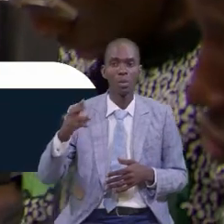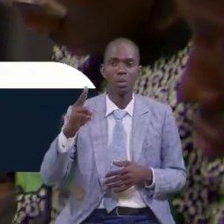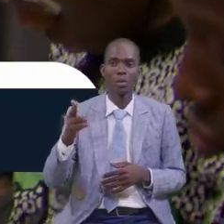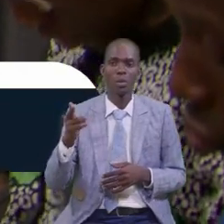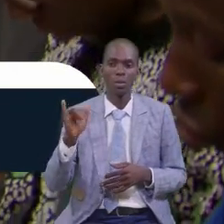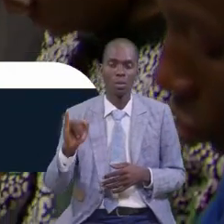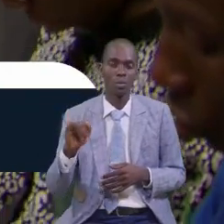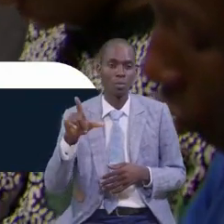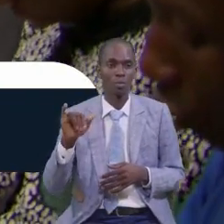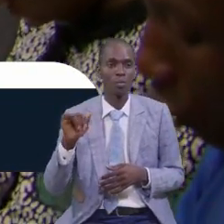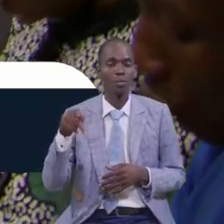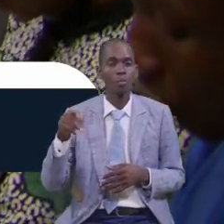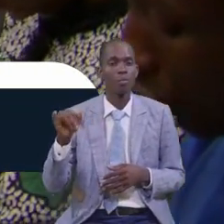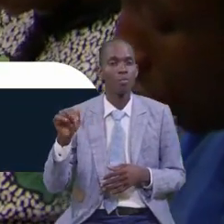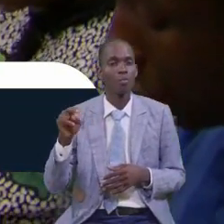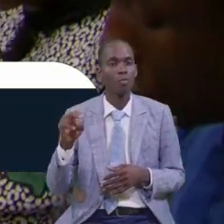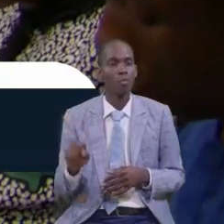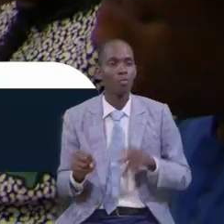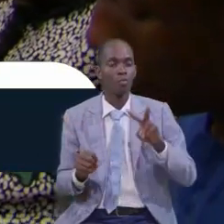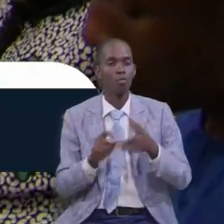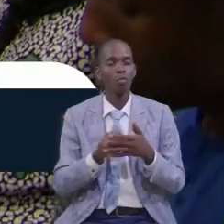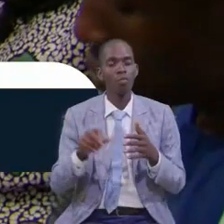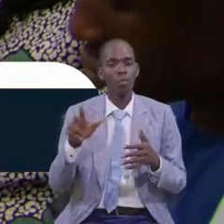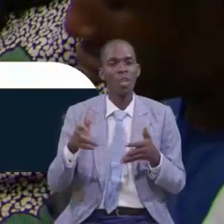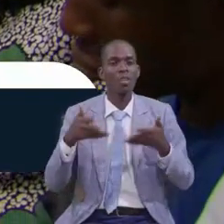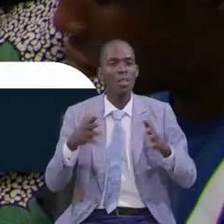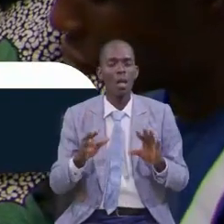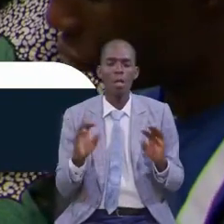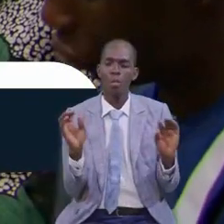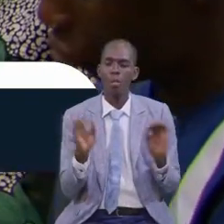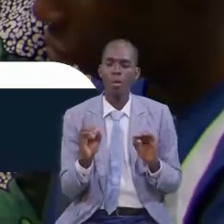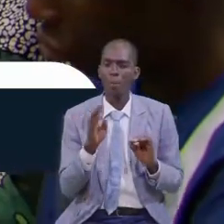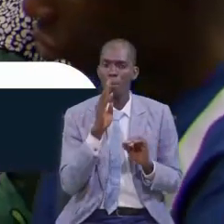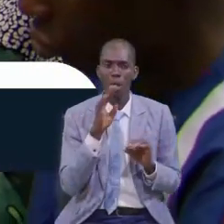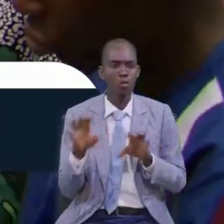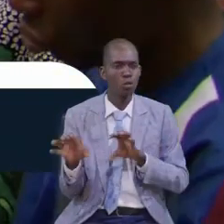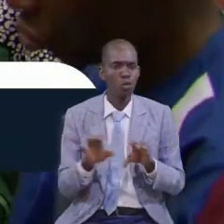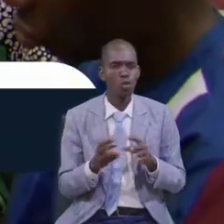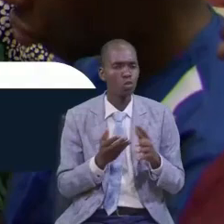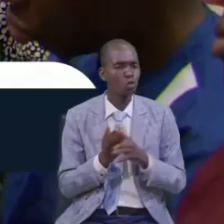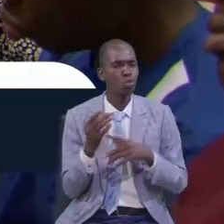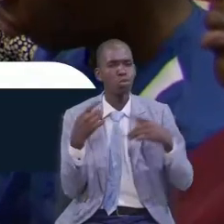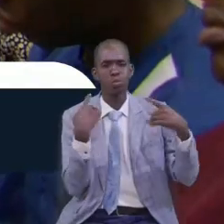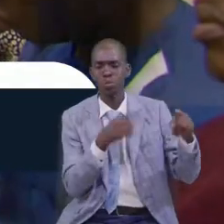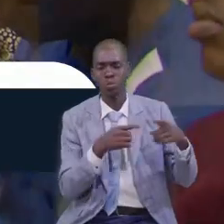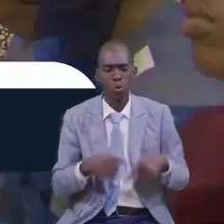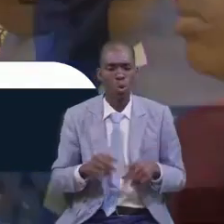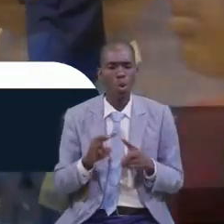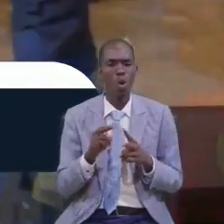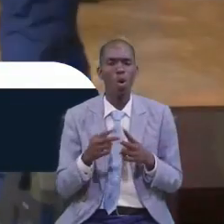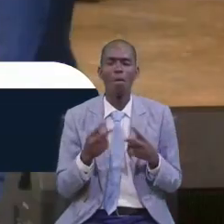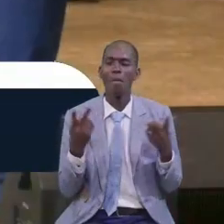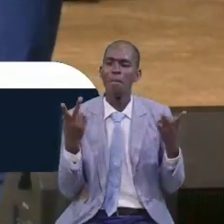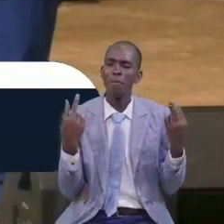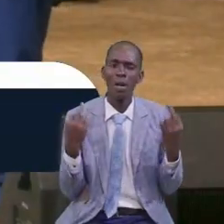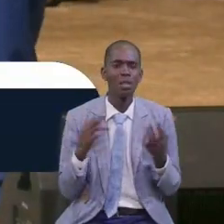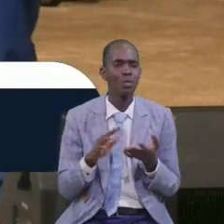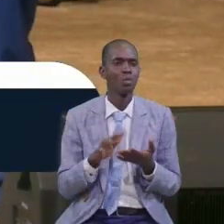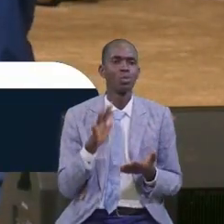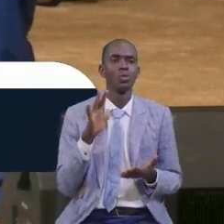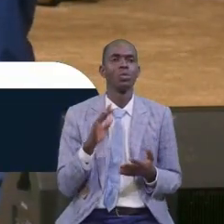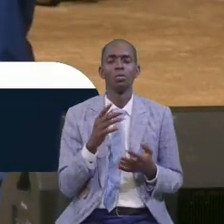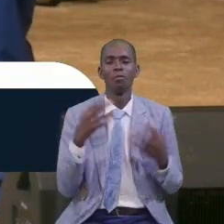his own servant, it says, let nothing be done through strife or vainglory, but